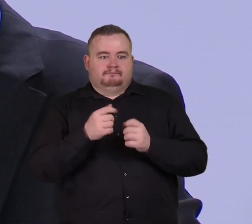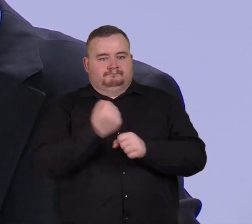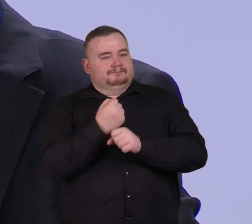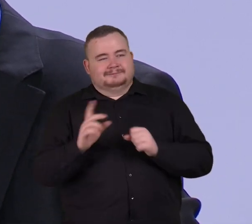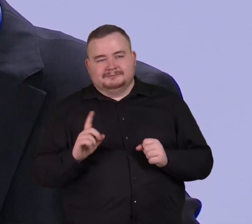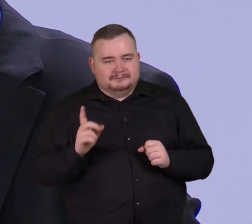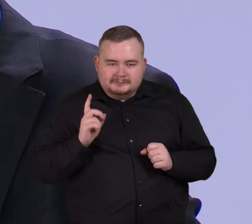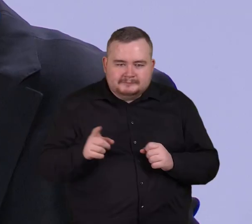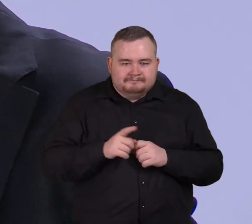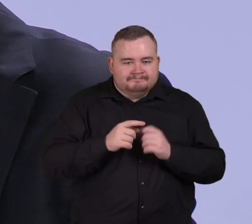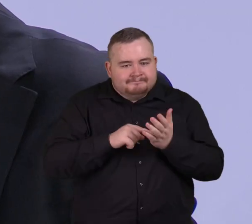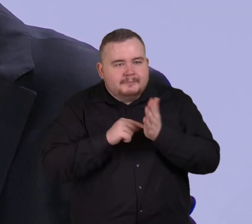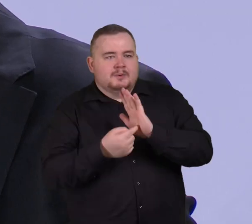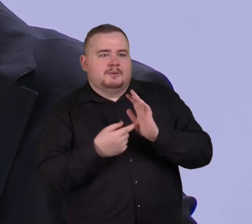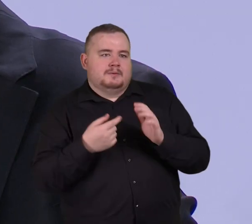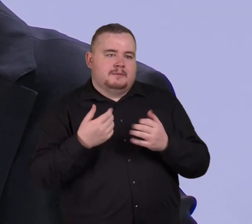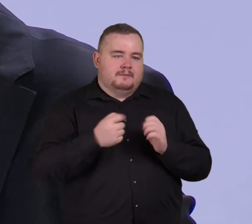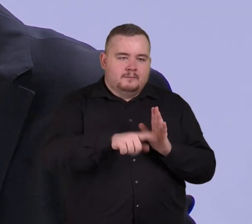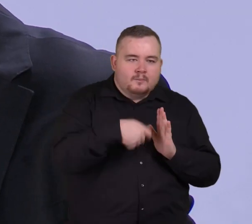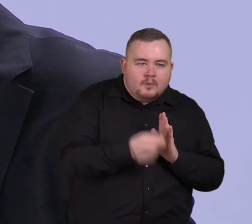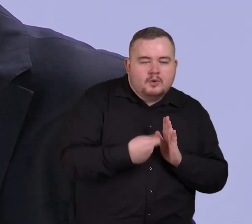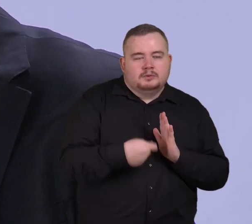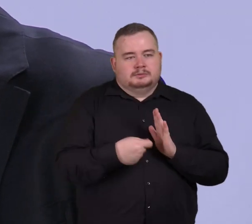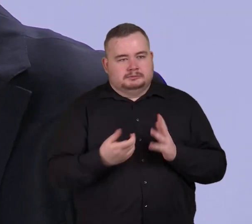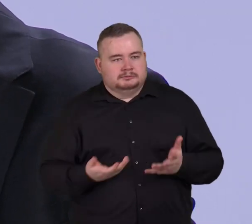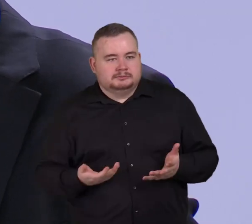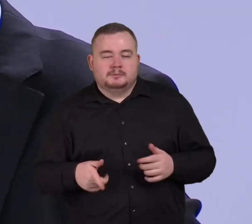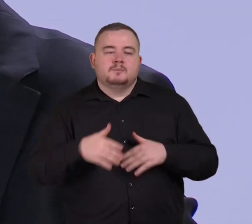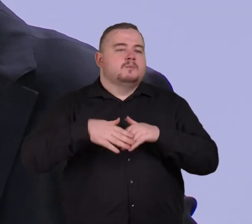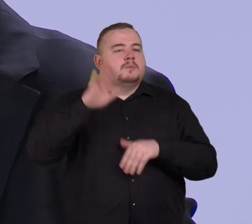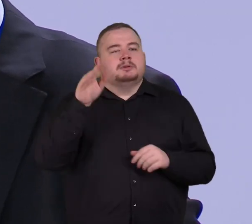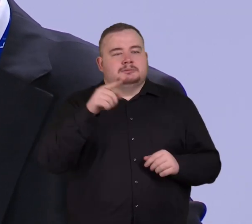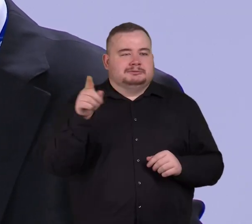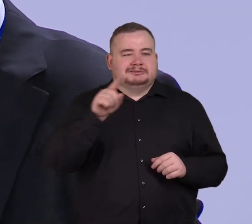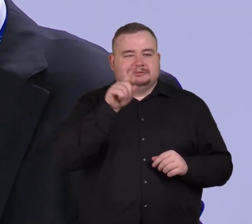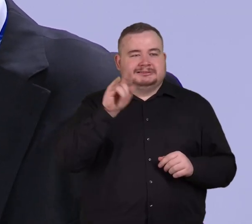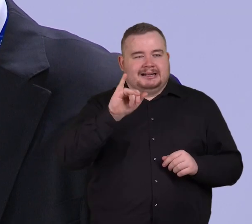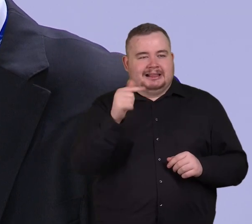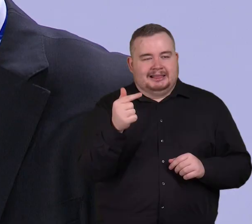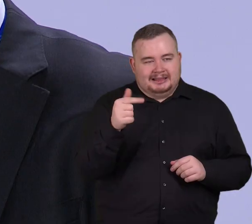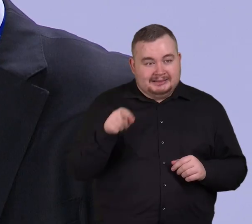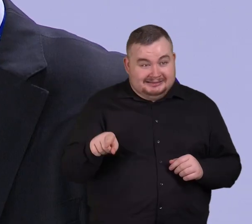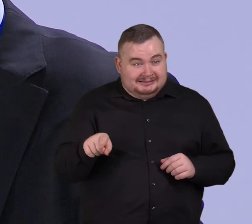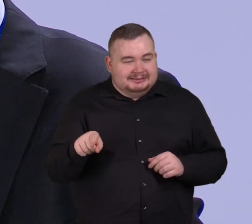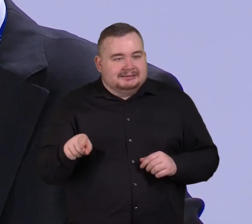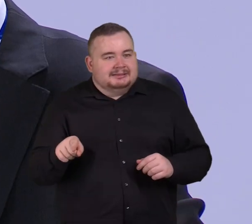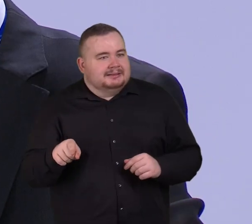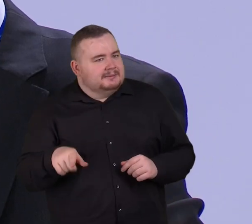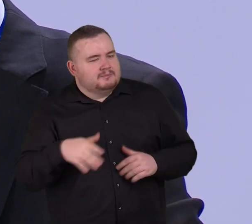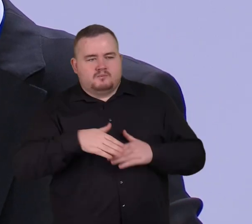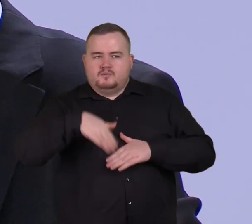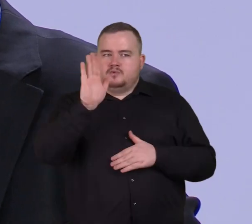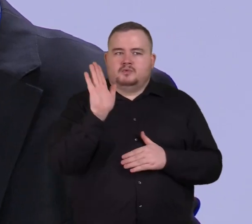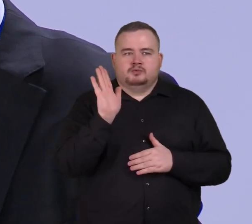ITIs accept the mechanism, accept the rules, I hope. And in a few months, I